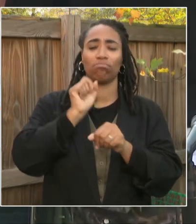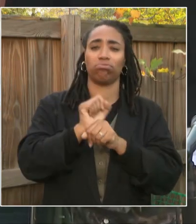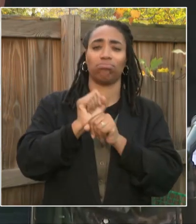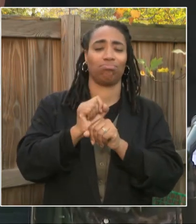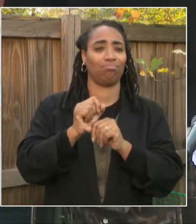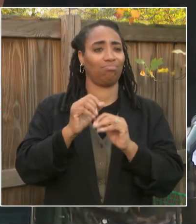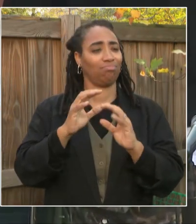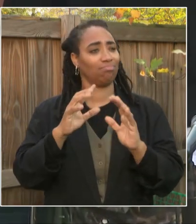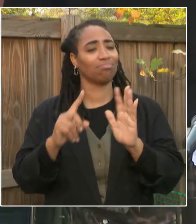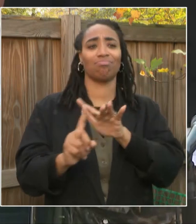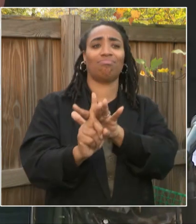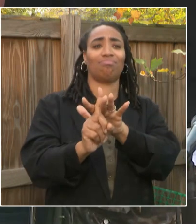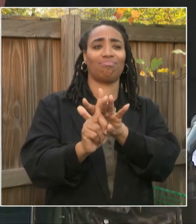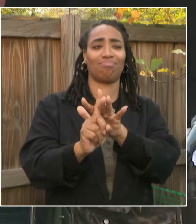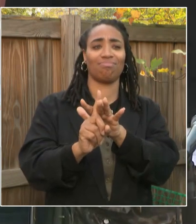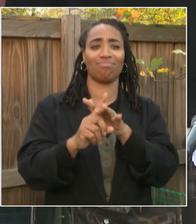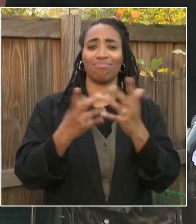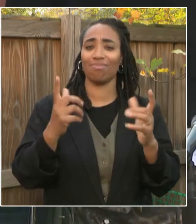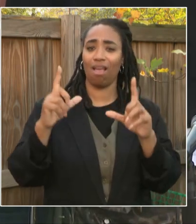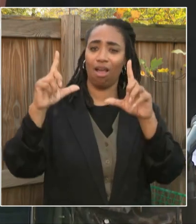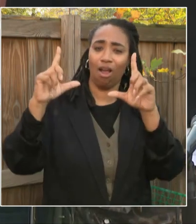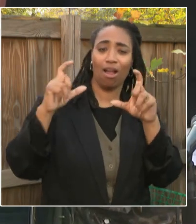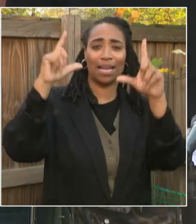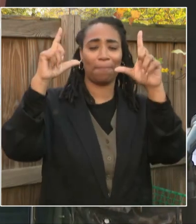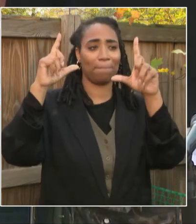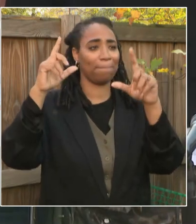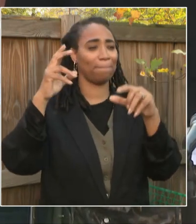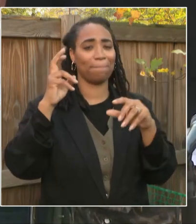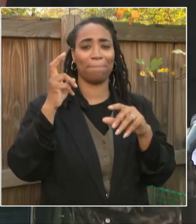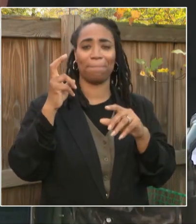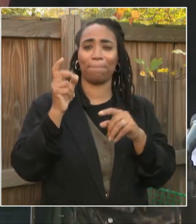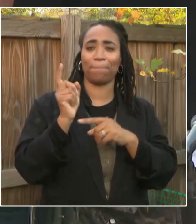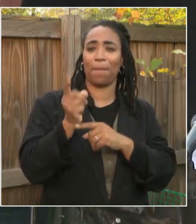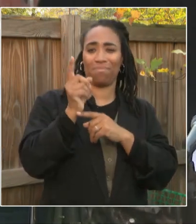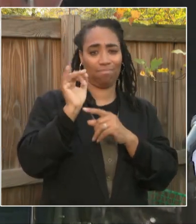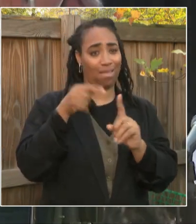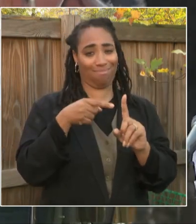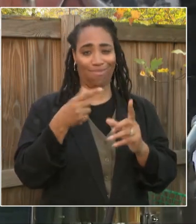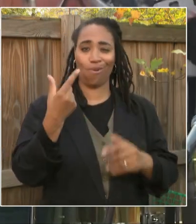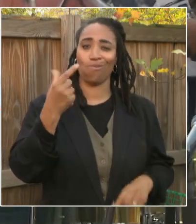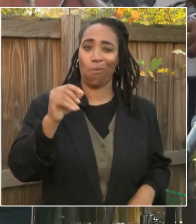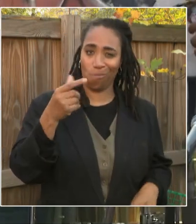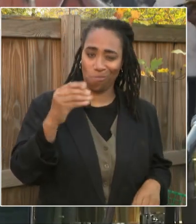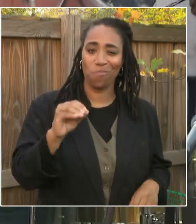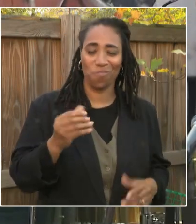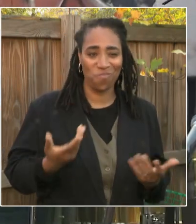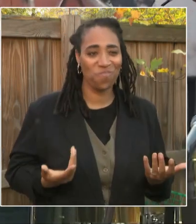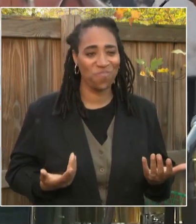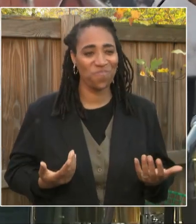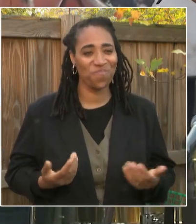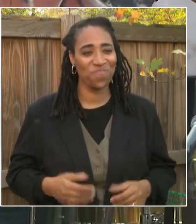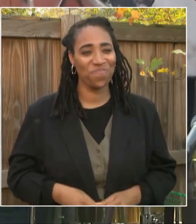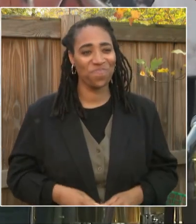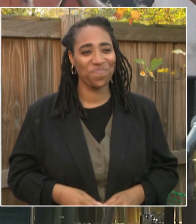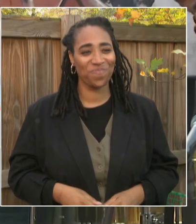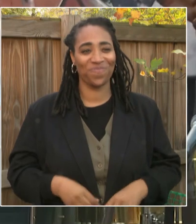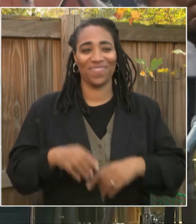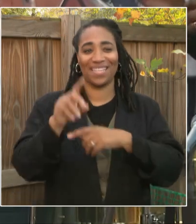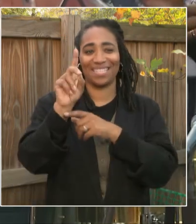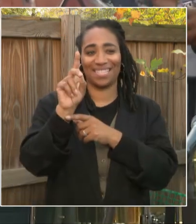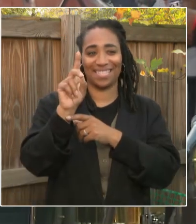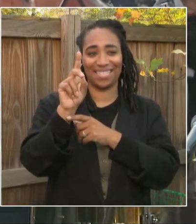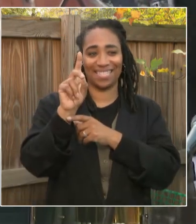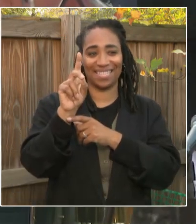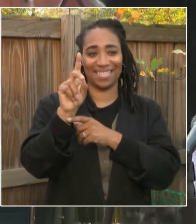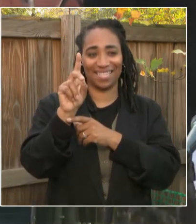moments in go-go history. This is Mr. Daryl Brooks, the creator of Go-Go Live at the Capitol Center. I need somebody